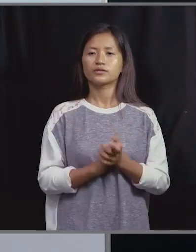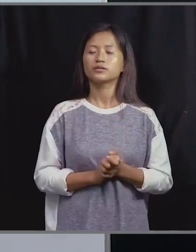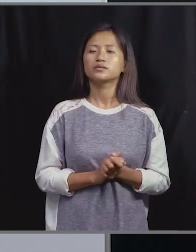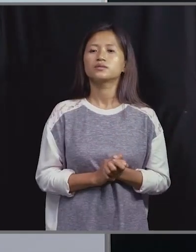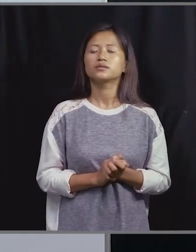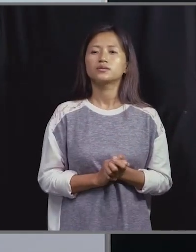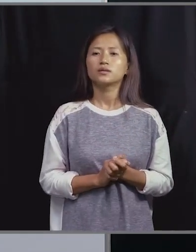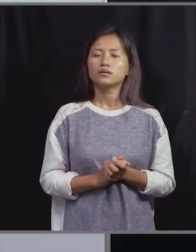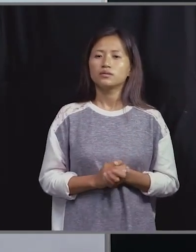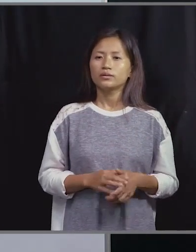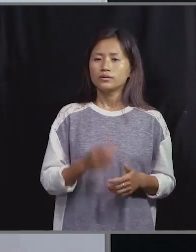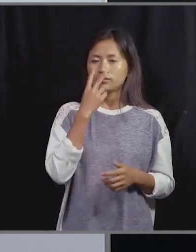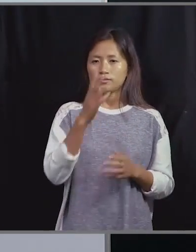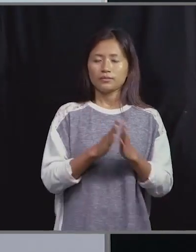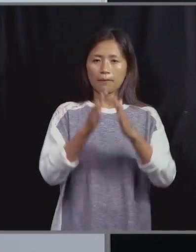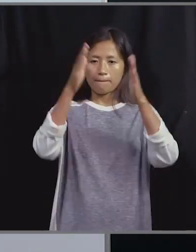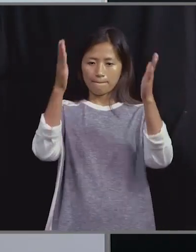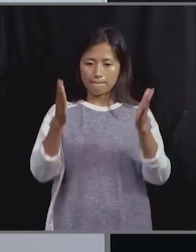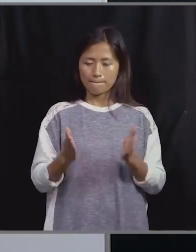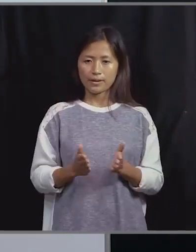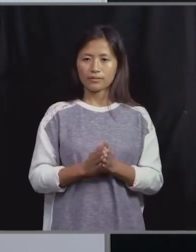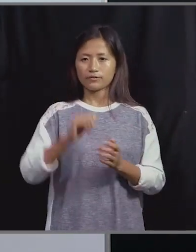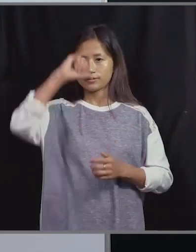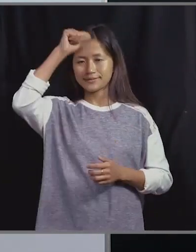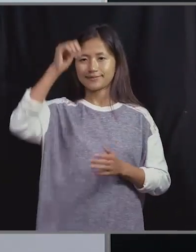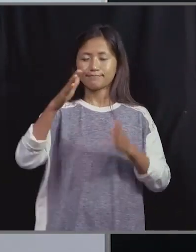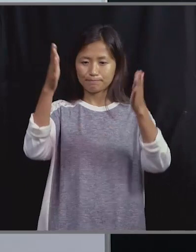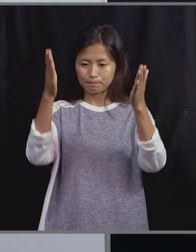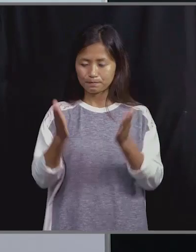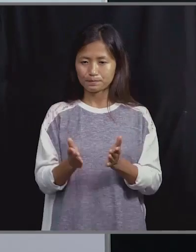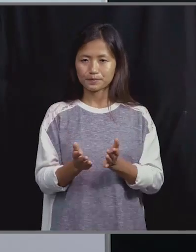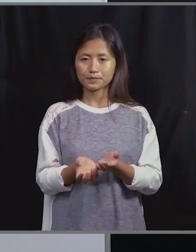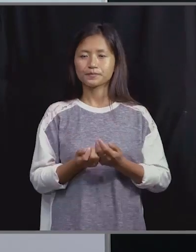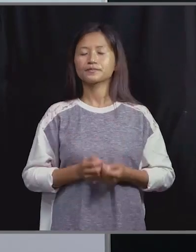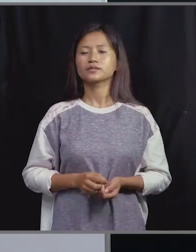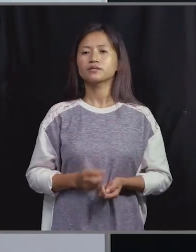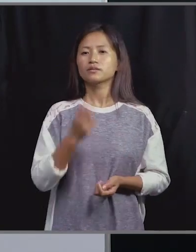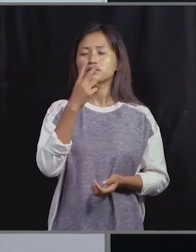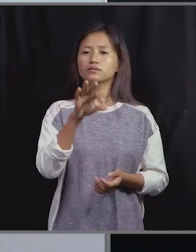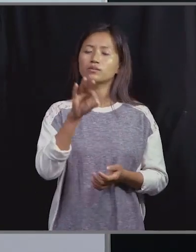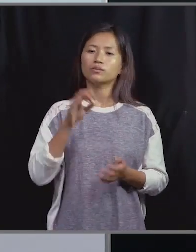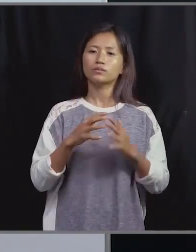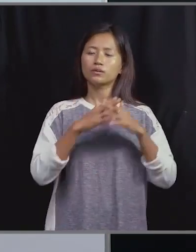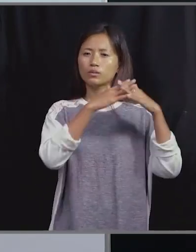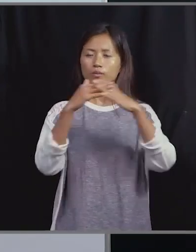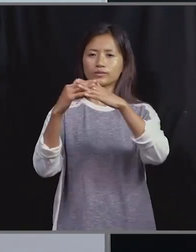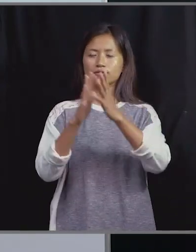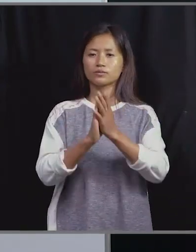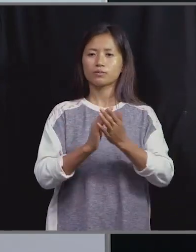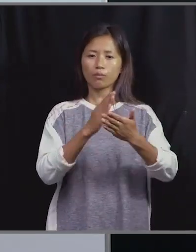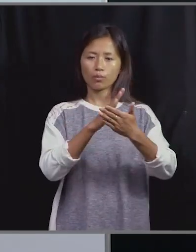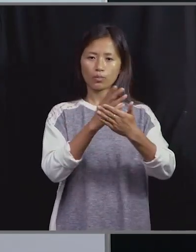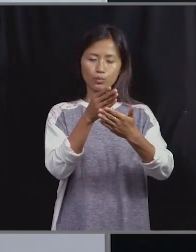this riot. So if you look at a map of India, you will find that this western portion of